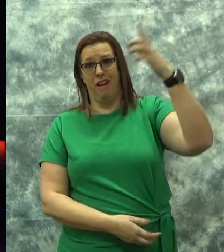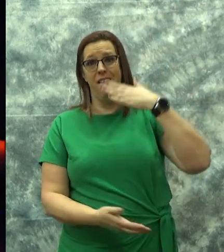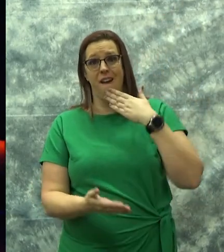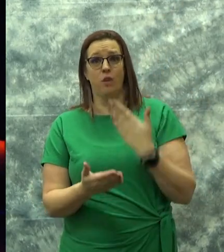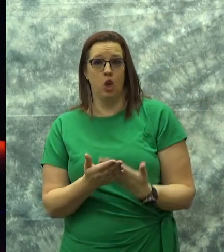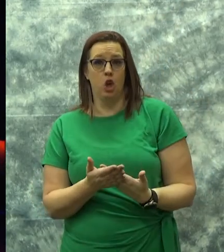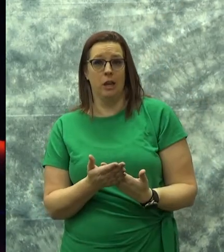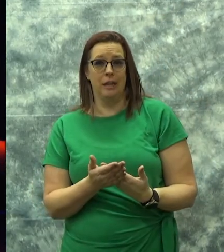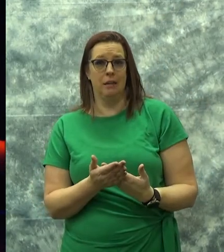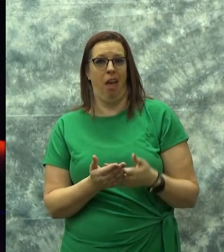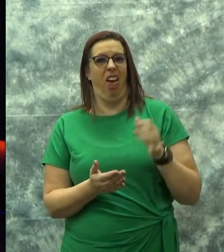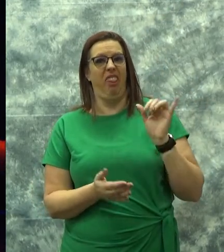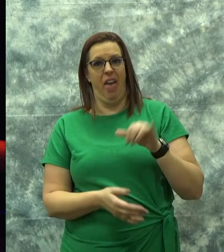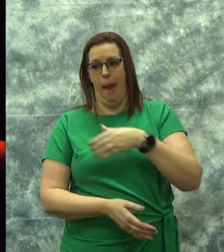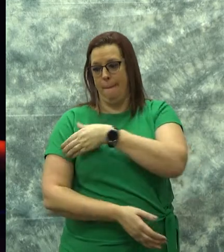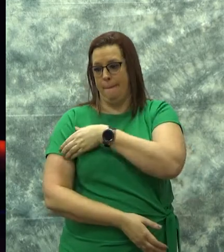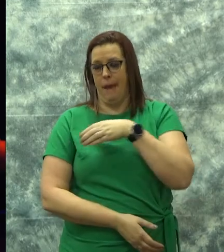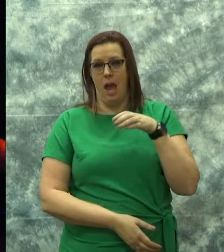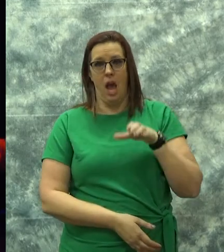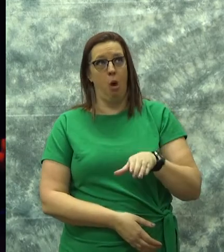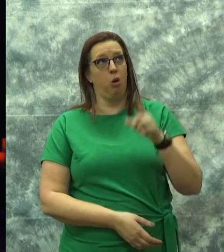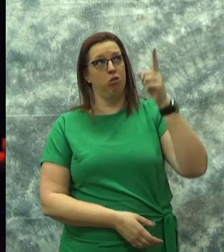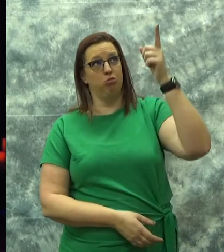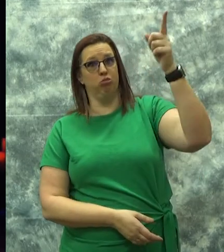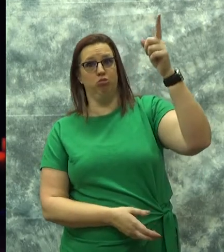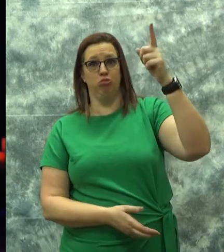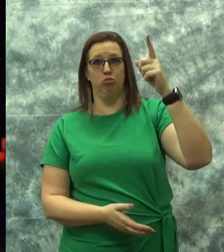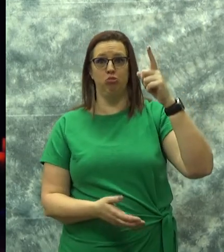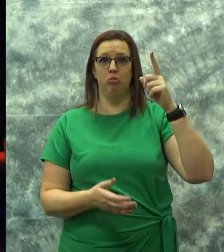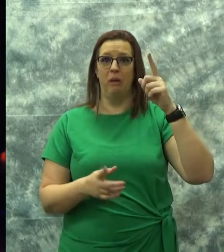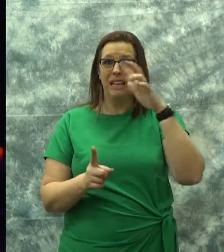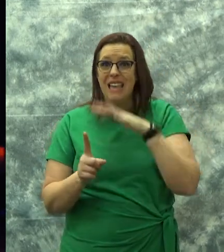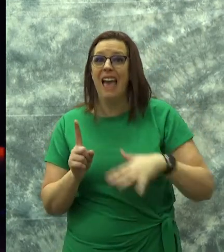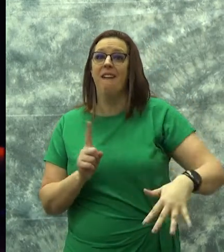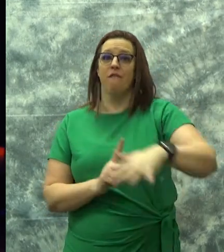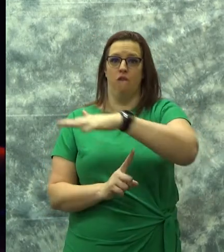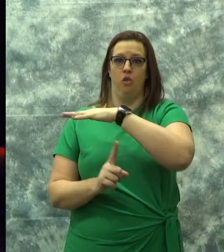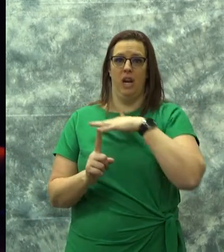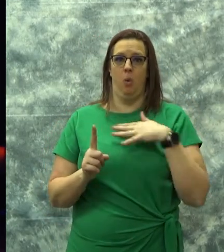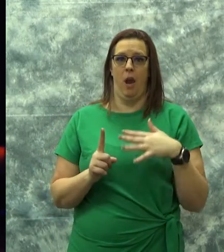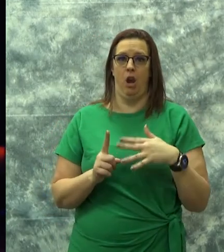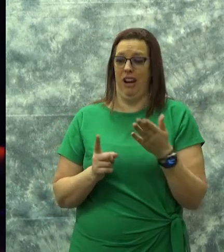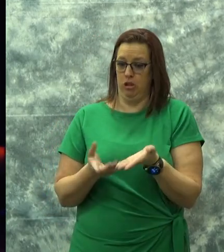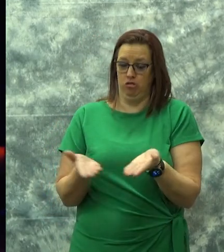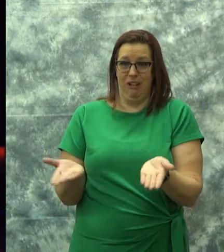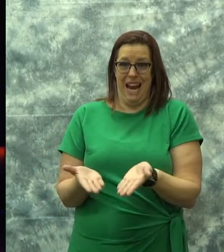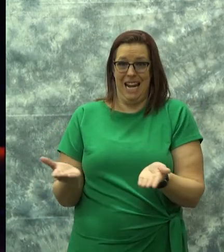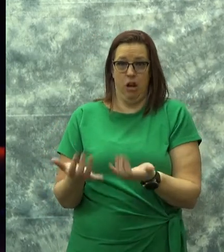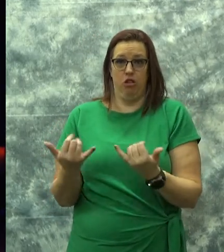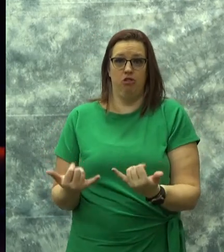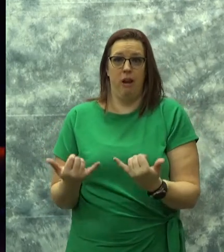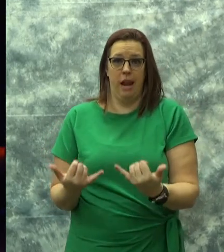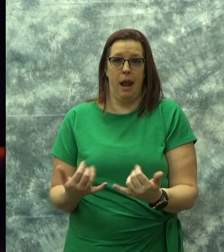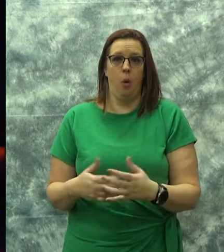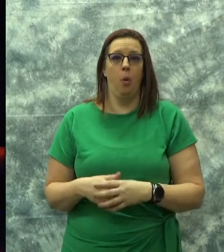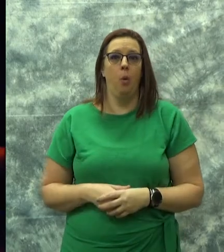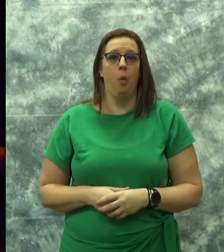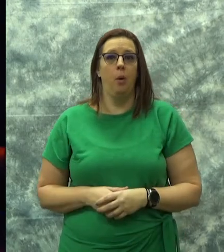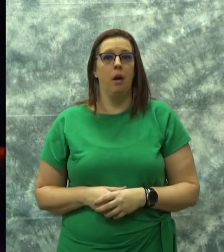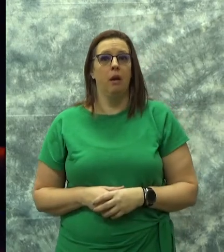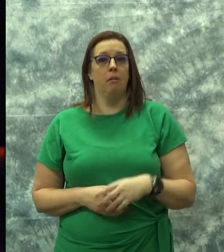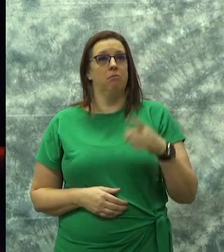universe for good. And that power, that force, is everywhere present, and it is right here, right